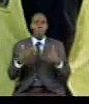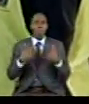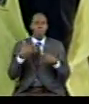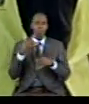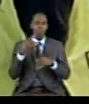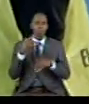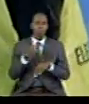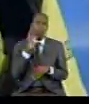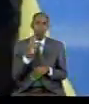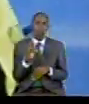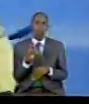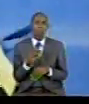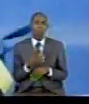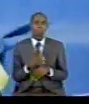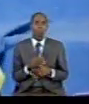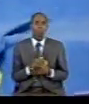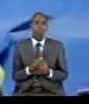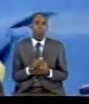her.